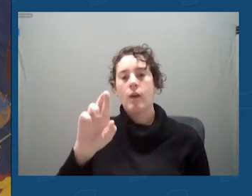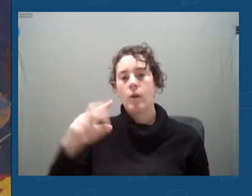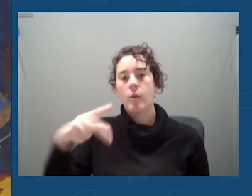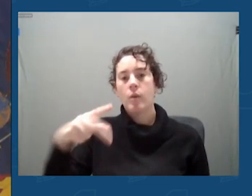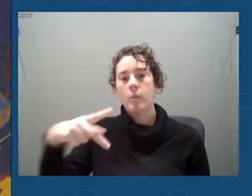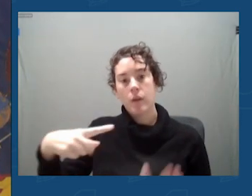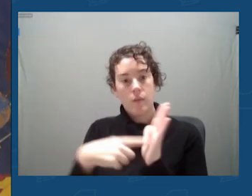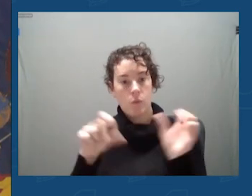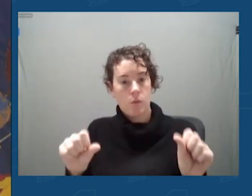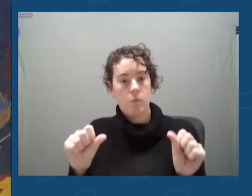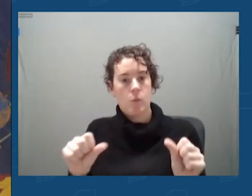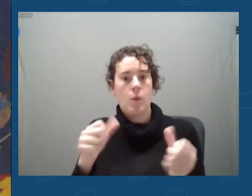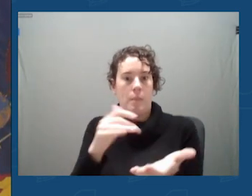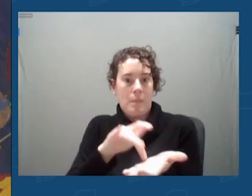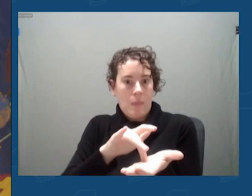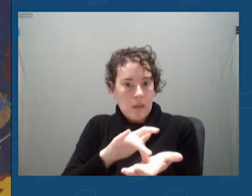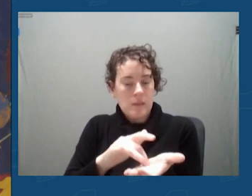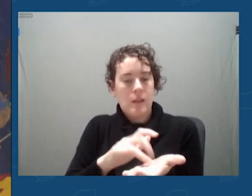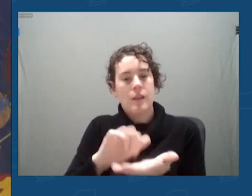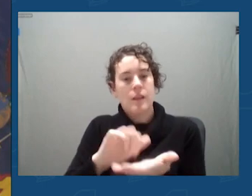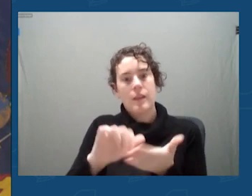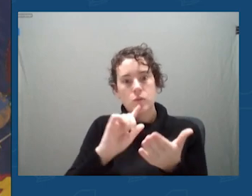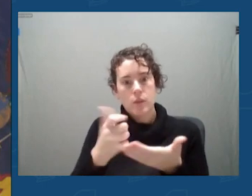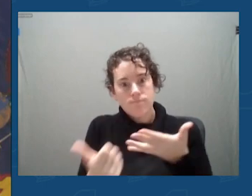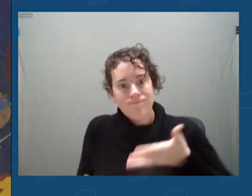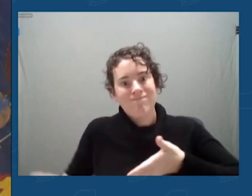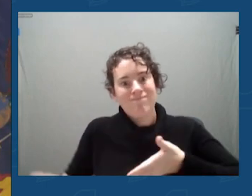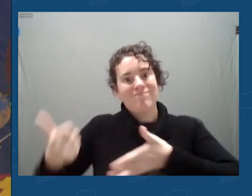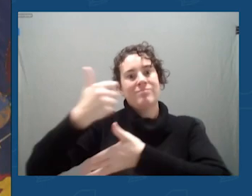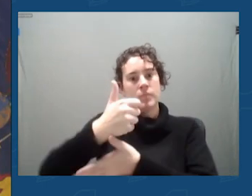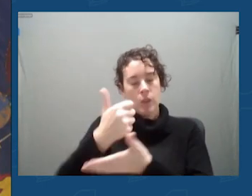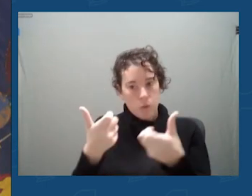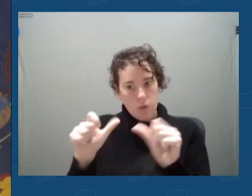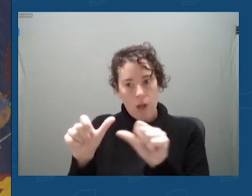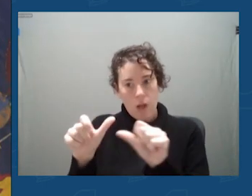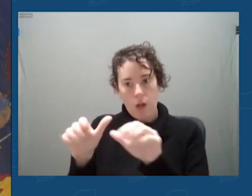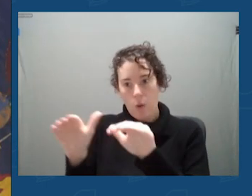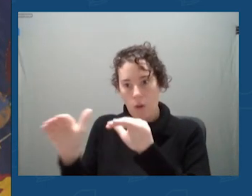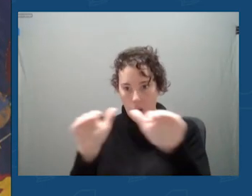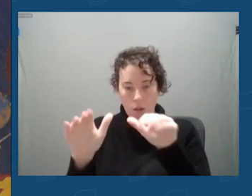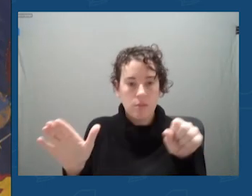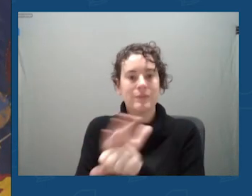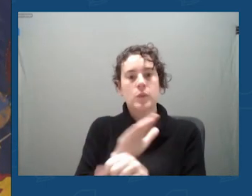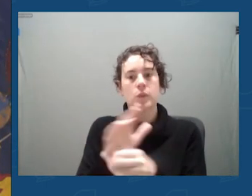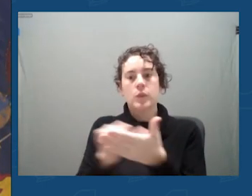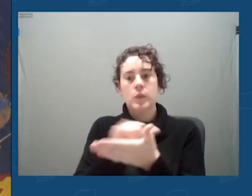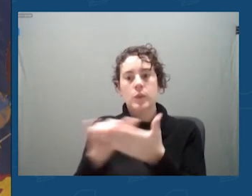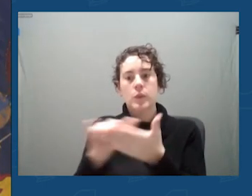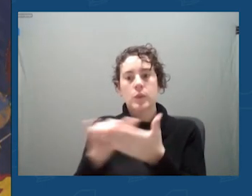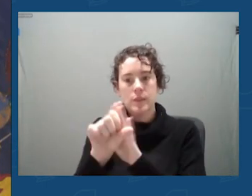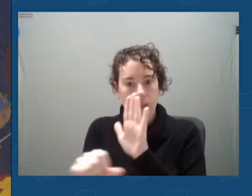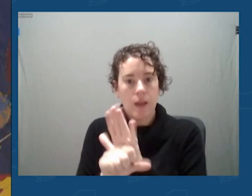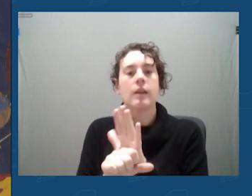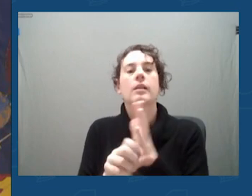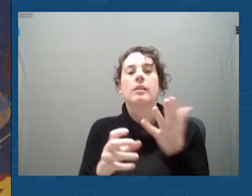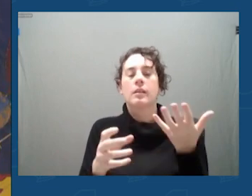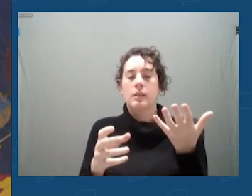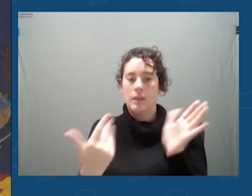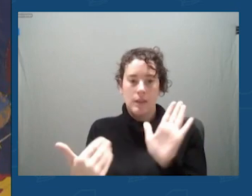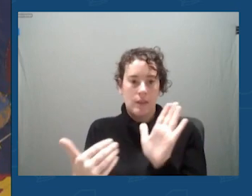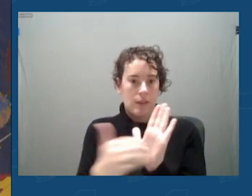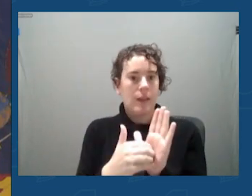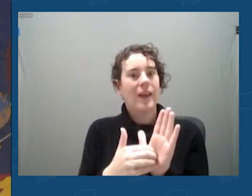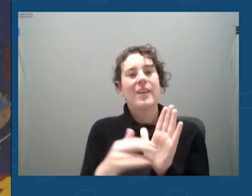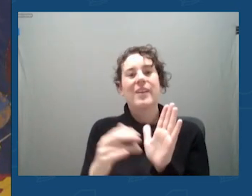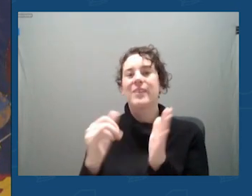of the #1 issues that we work across all of New York State. And now here we are again, New York State leading the way. So